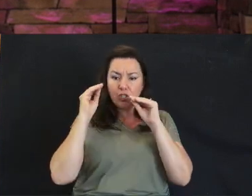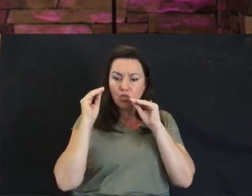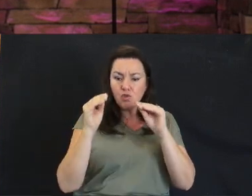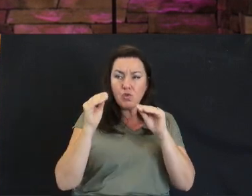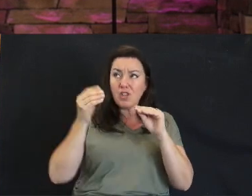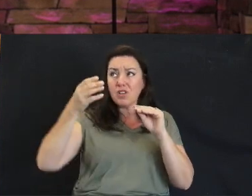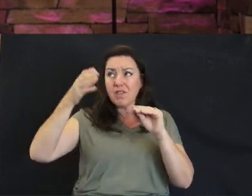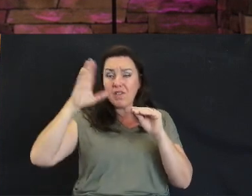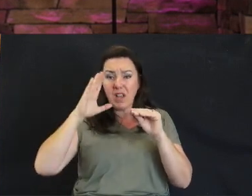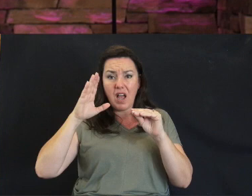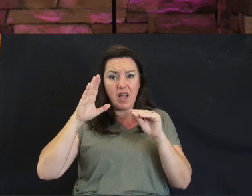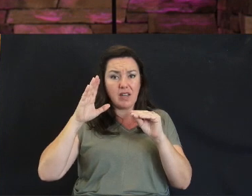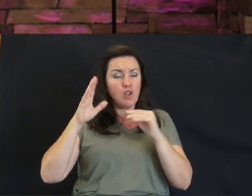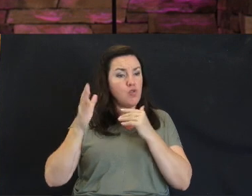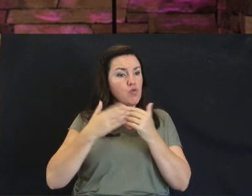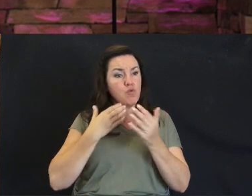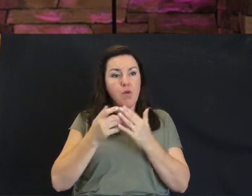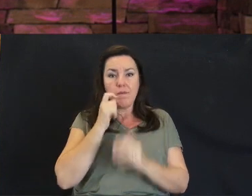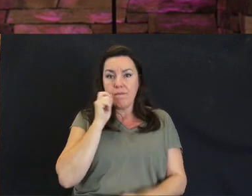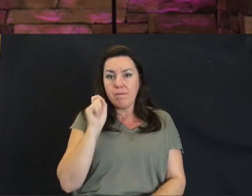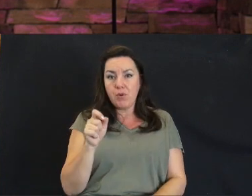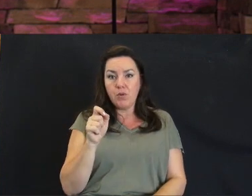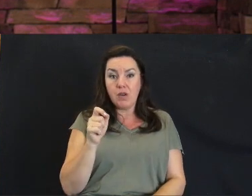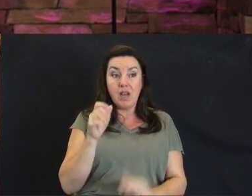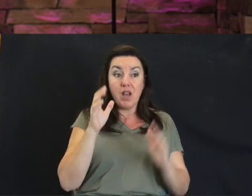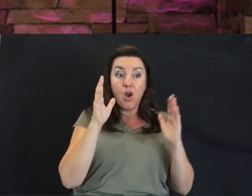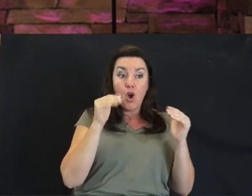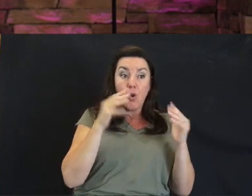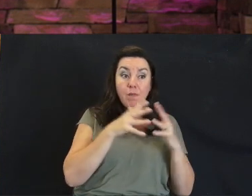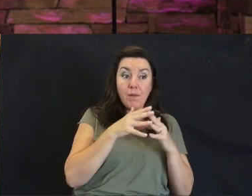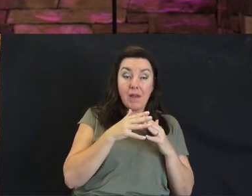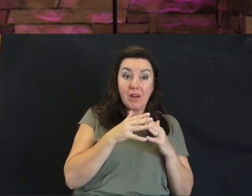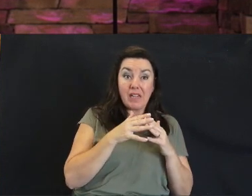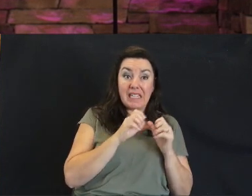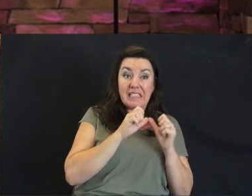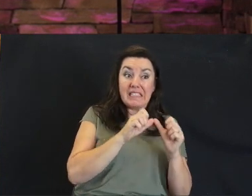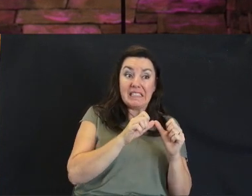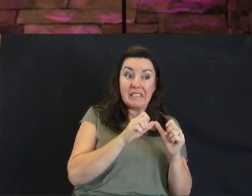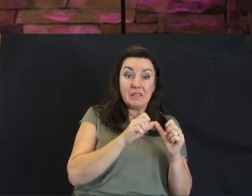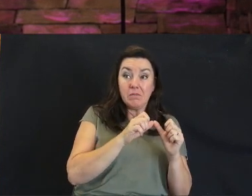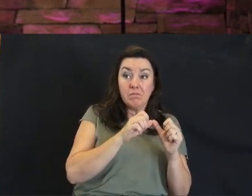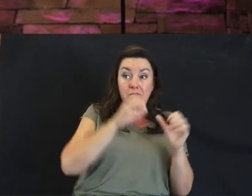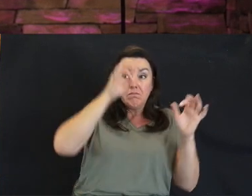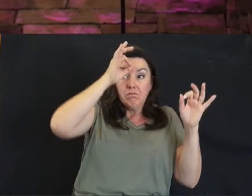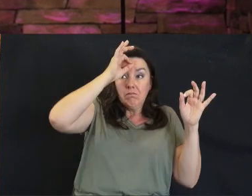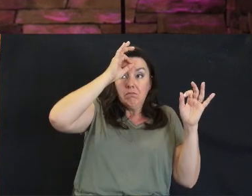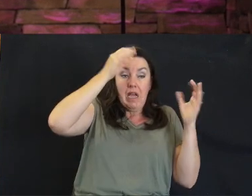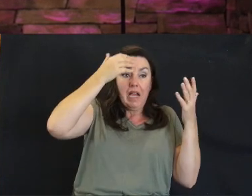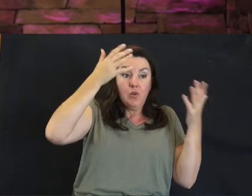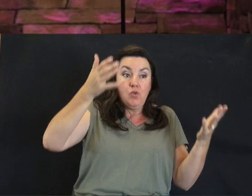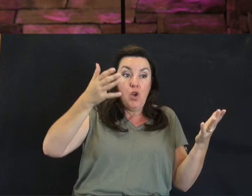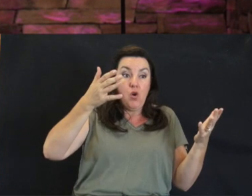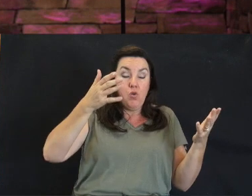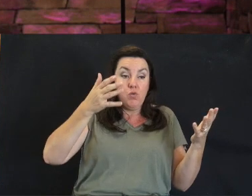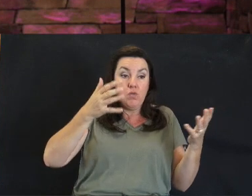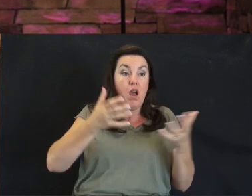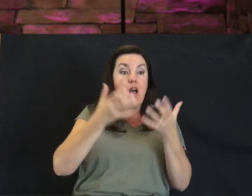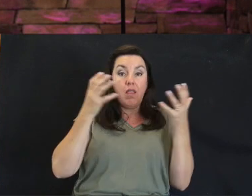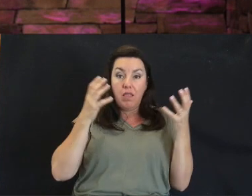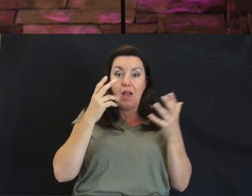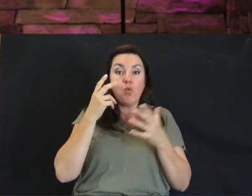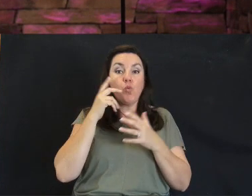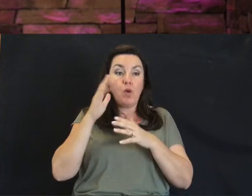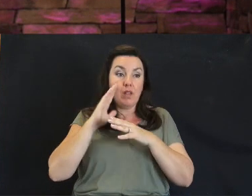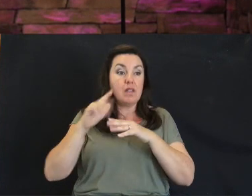Is there hope for America? I've said it before I'll say it again I have no idea I really do not know A lot of it will hinge On the success of the family Moving